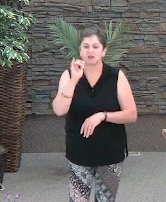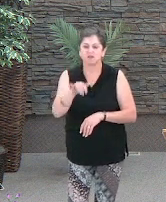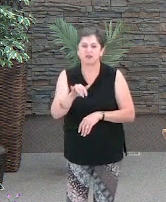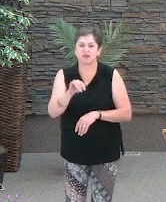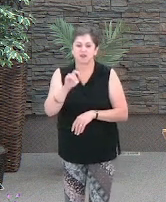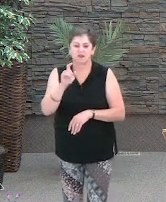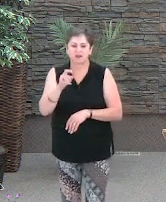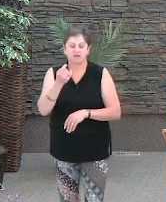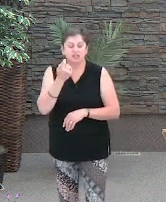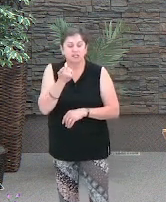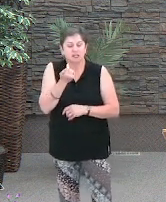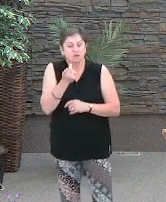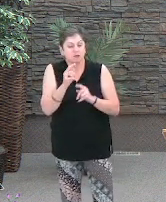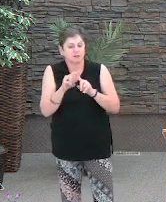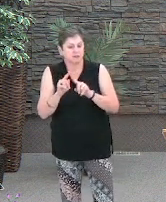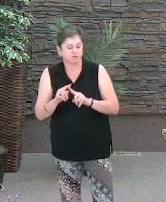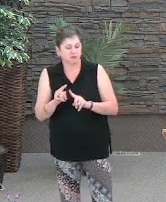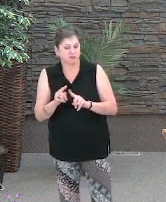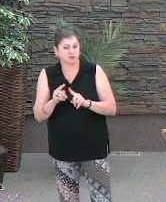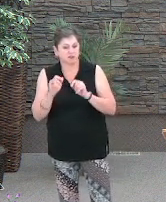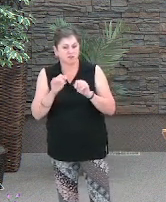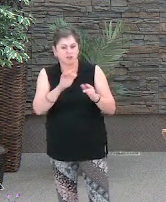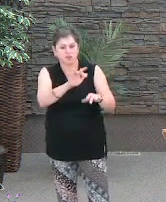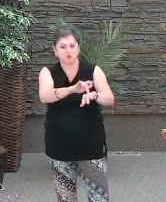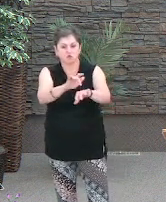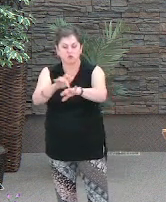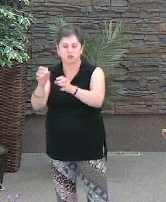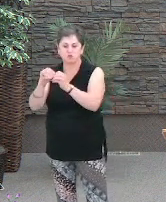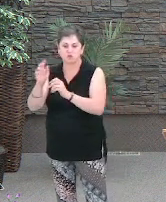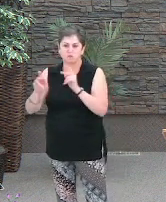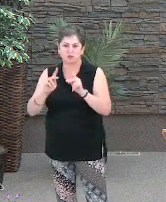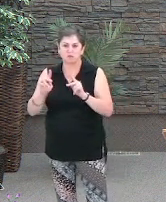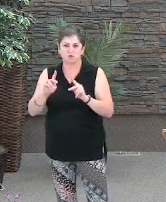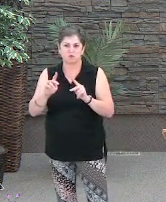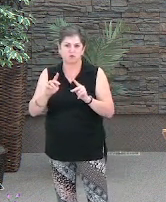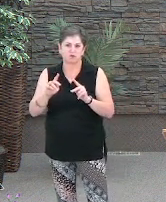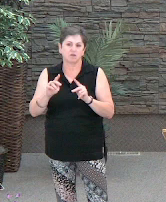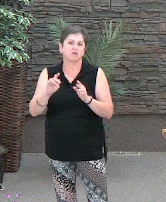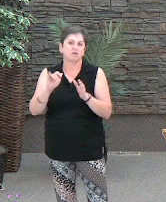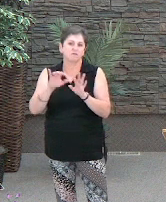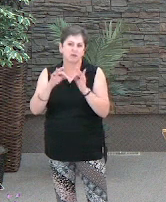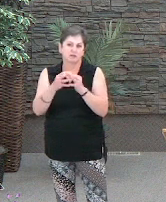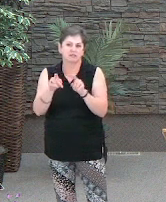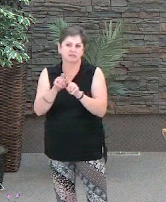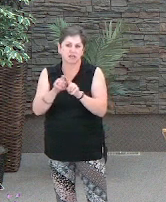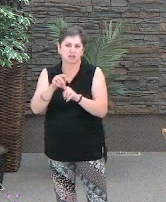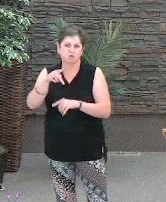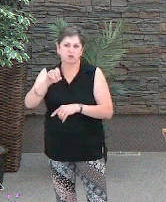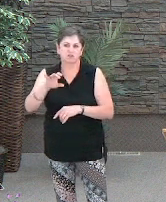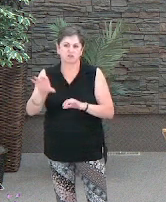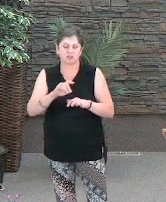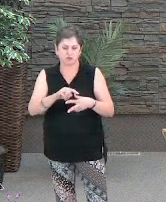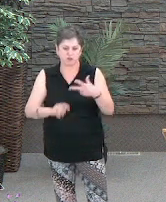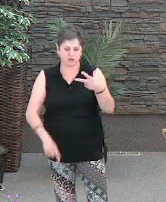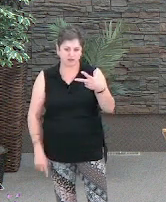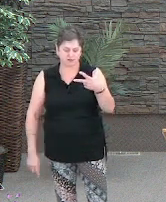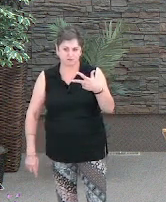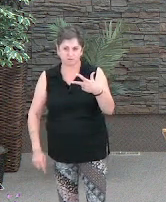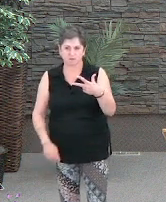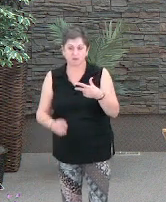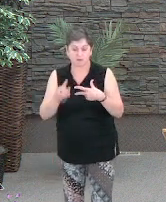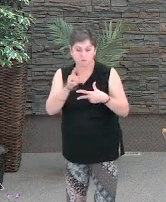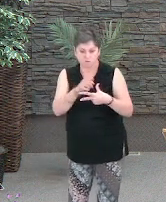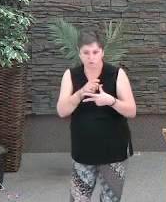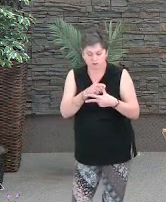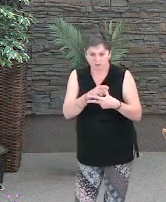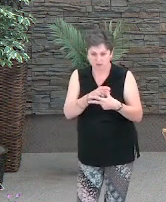just a few things differently, they could reach a whole lot more John and Frances Praters. So immediately they did three things. The first